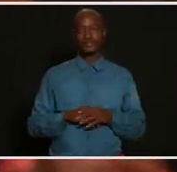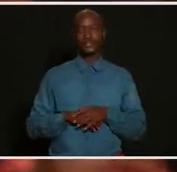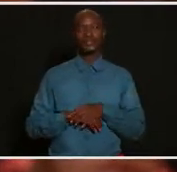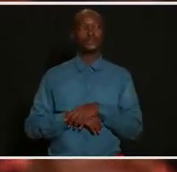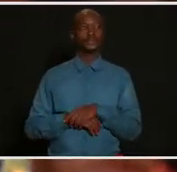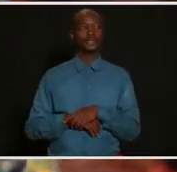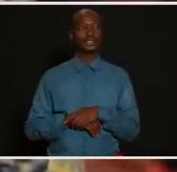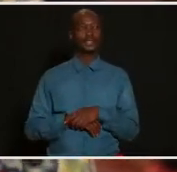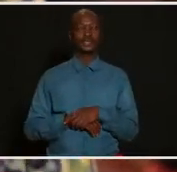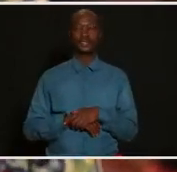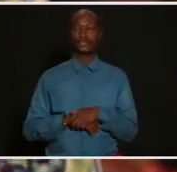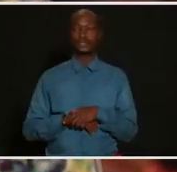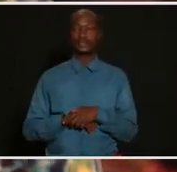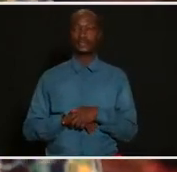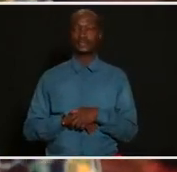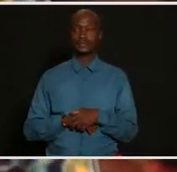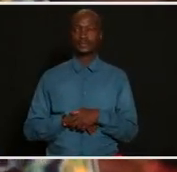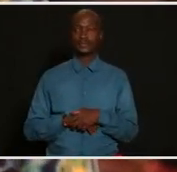point